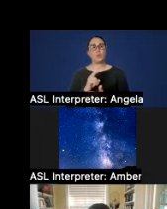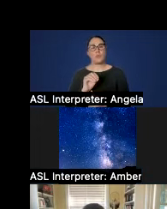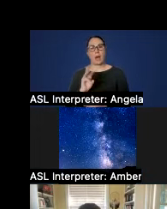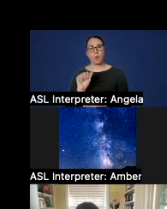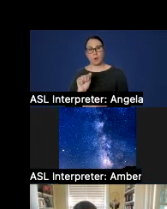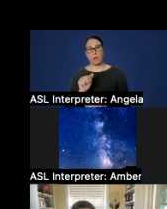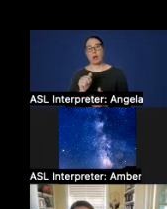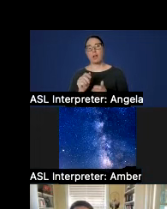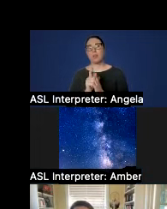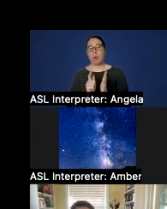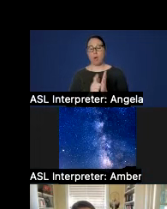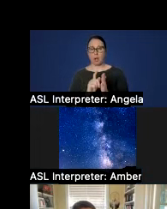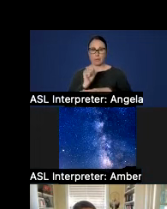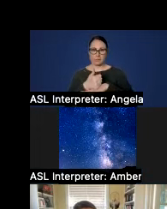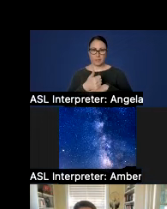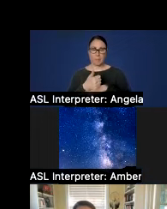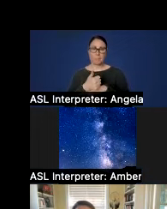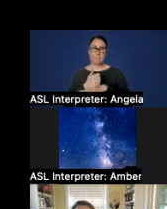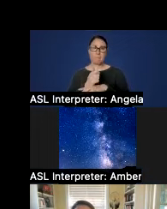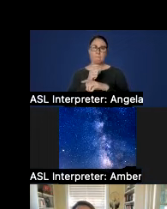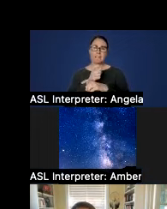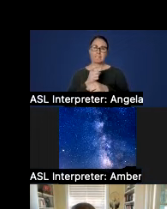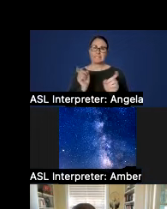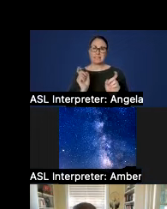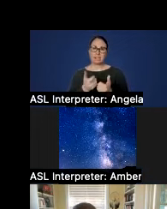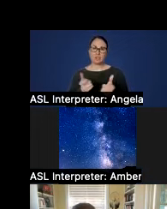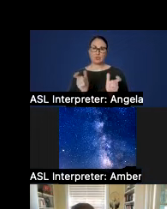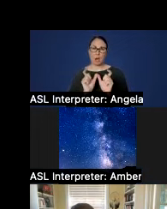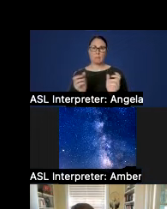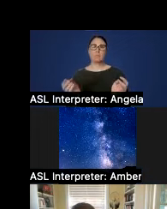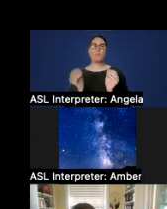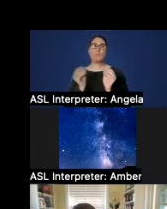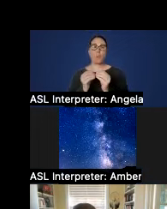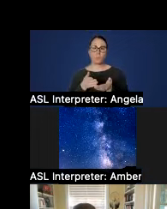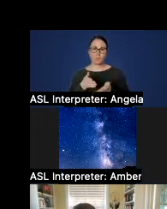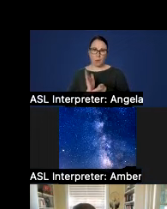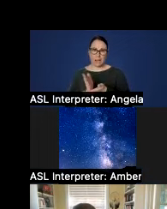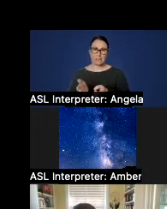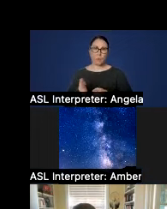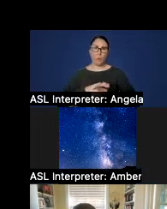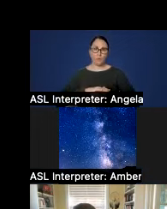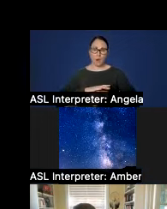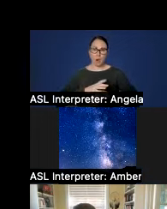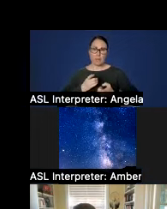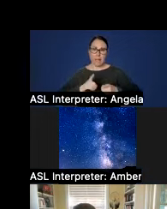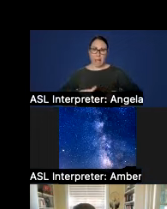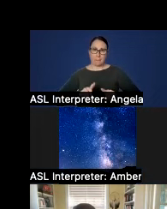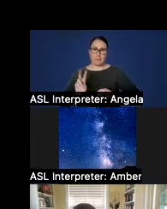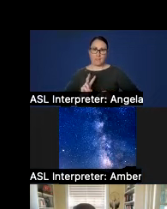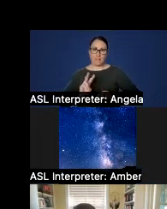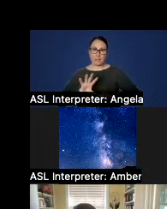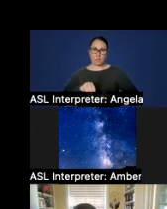laws that are being in place, it's giving the tribes more and more jurisdiction over what is happening to the victims in their